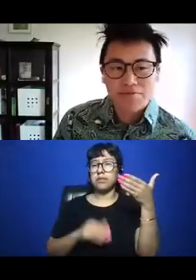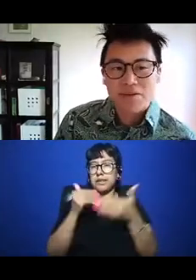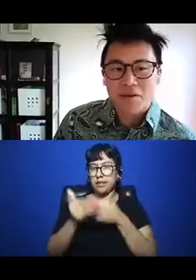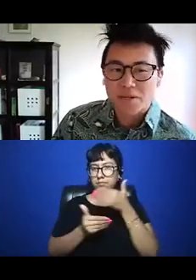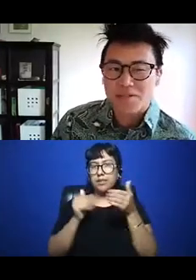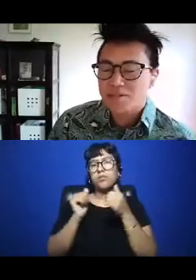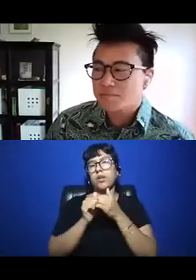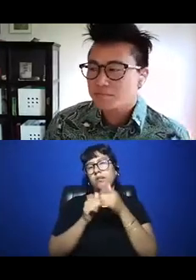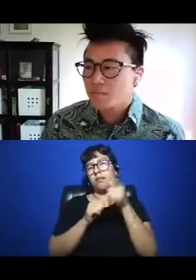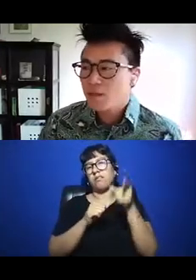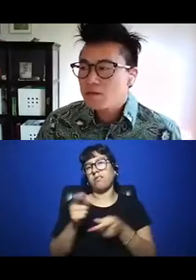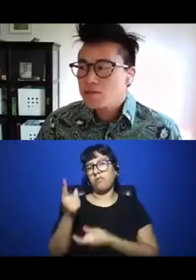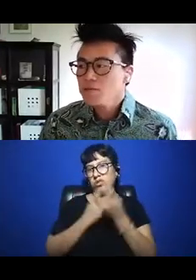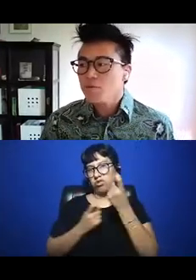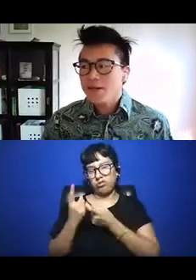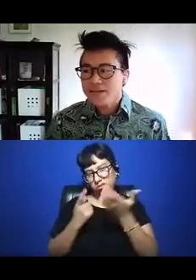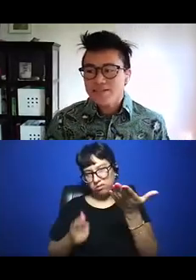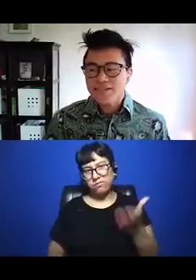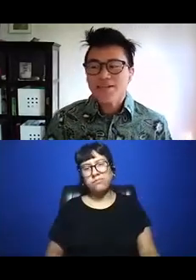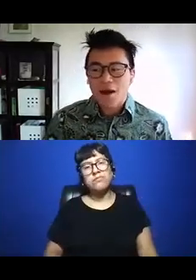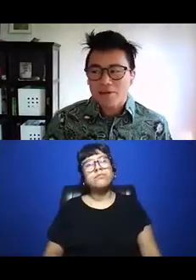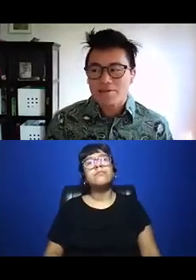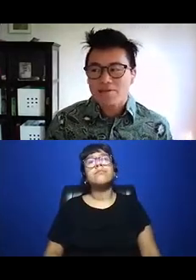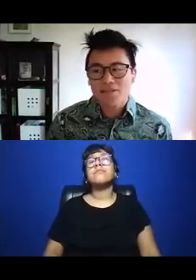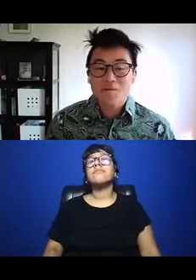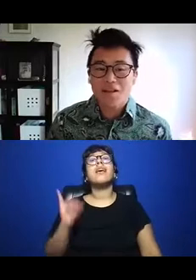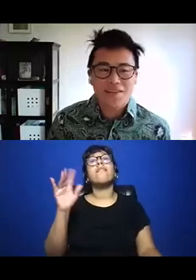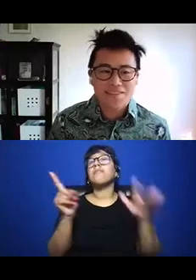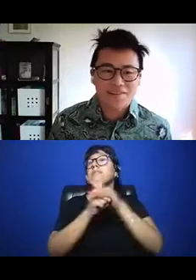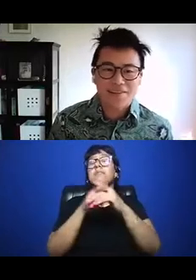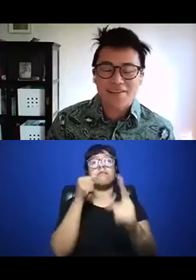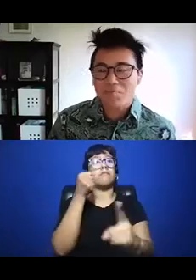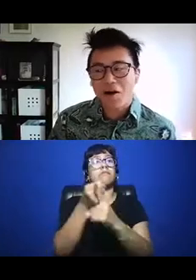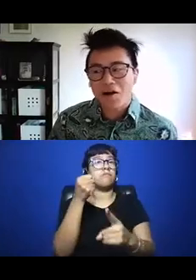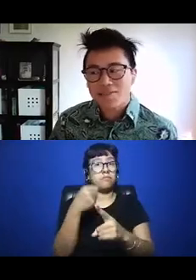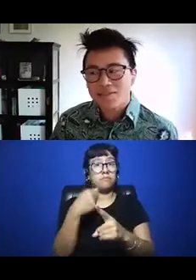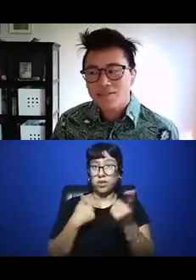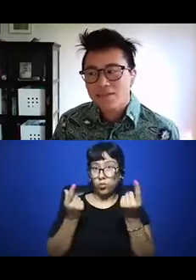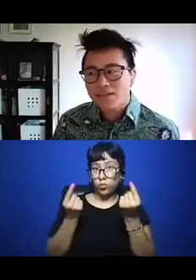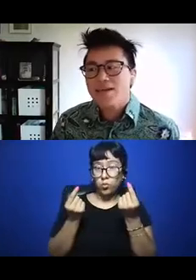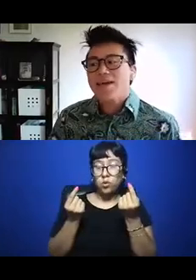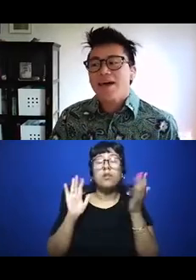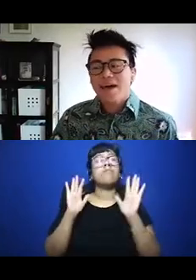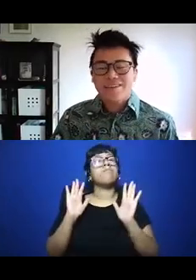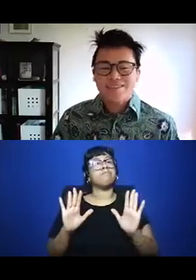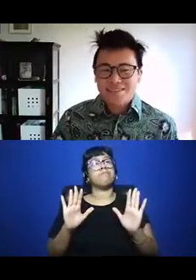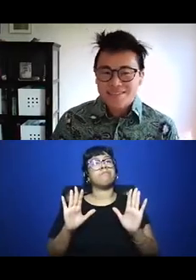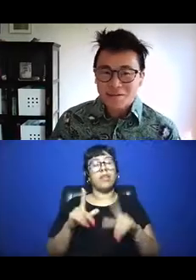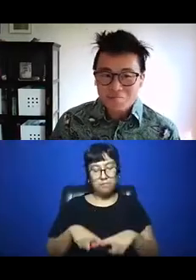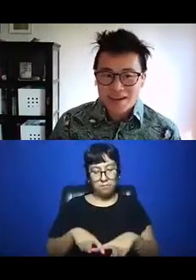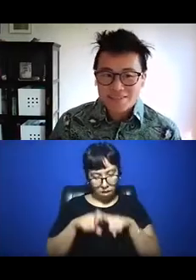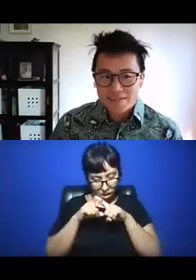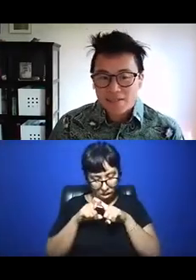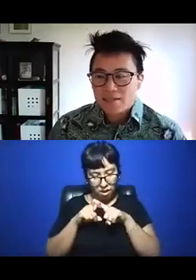some specific questions. So when an incident happens, this is what I like to do. I like to pause and assess